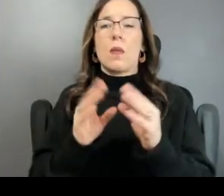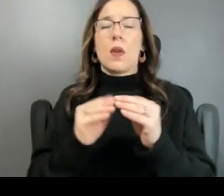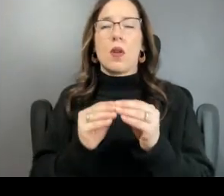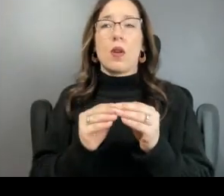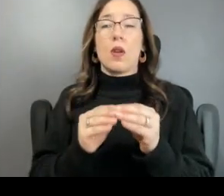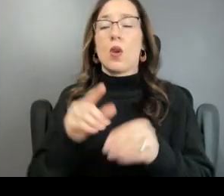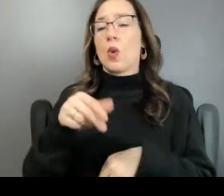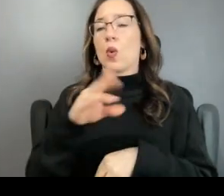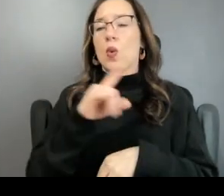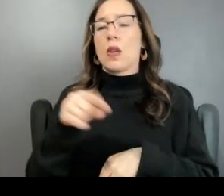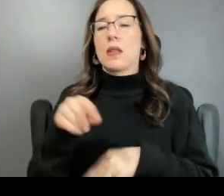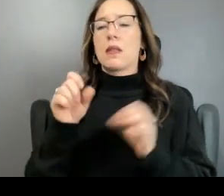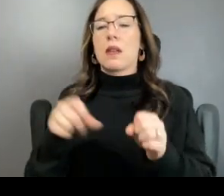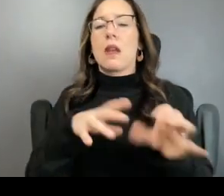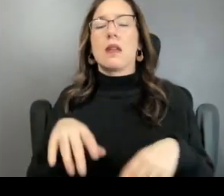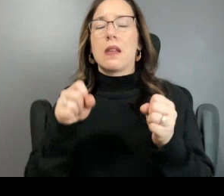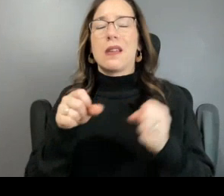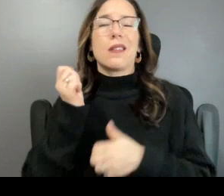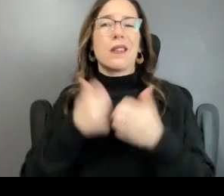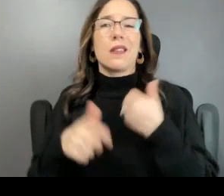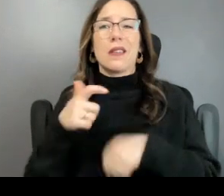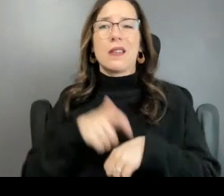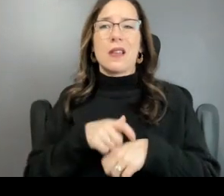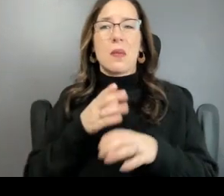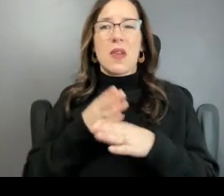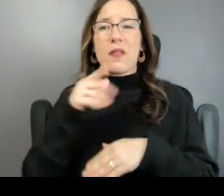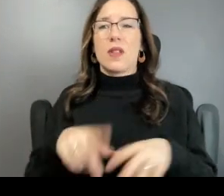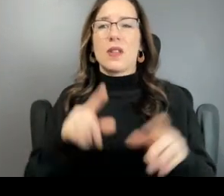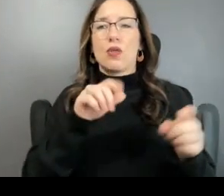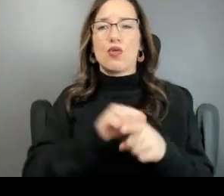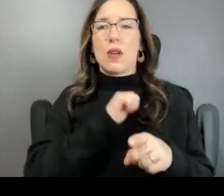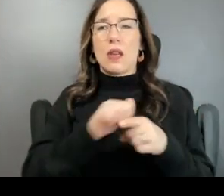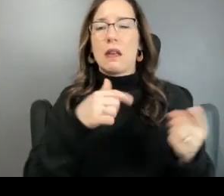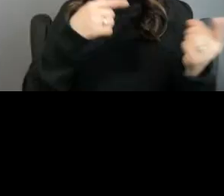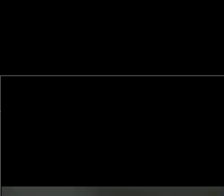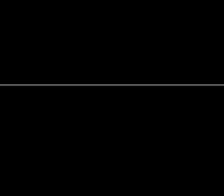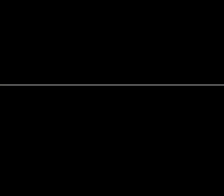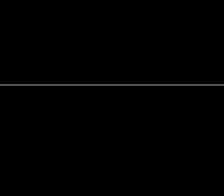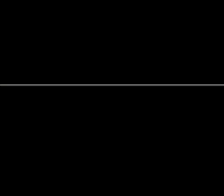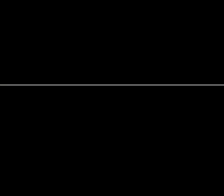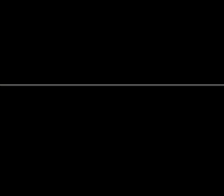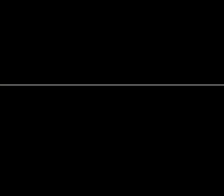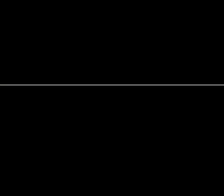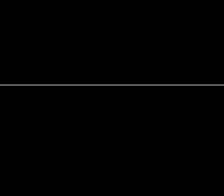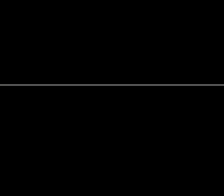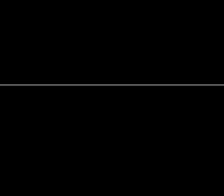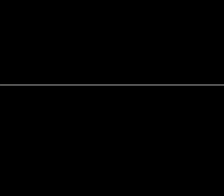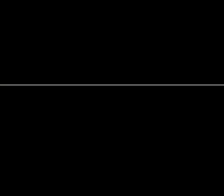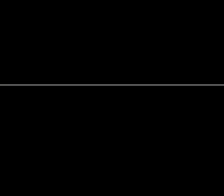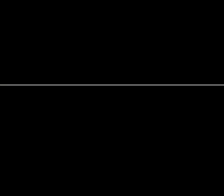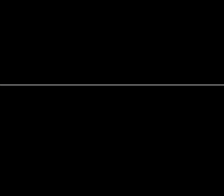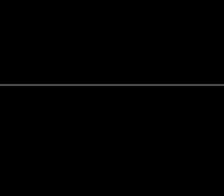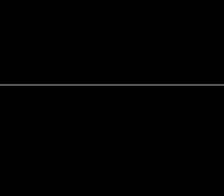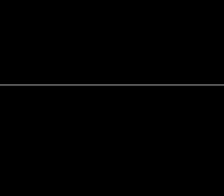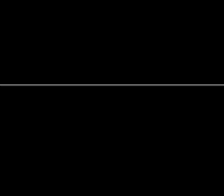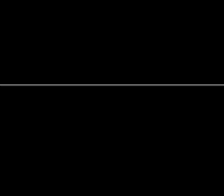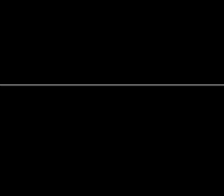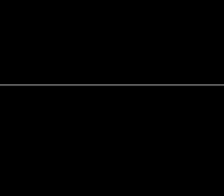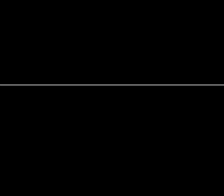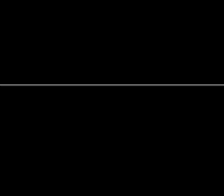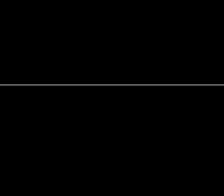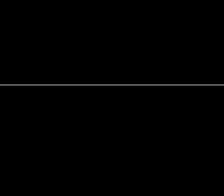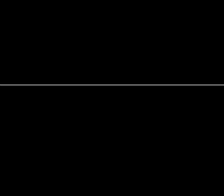may be taken anytime following this training event, and the certificates of passing are automatically issued